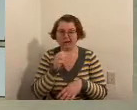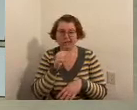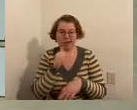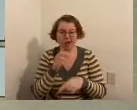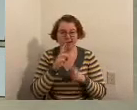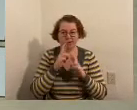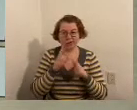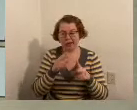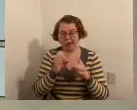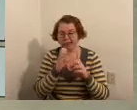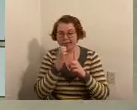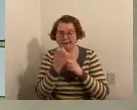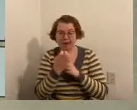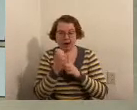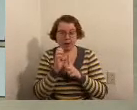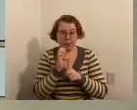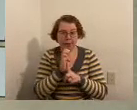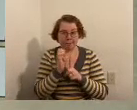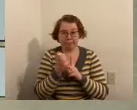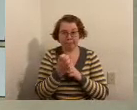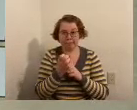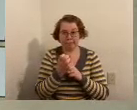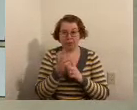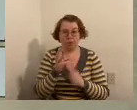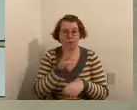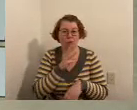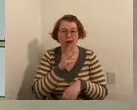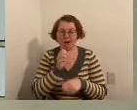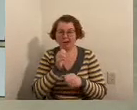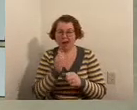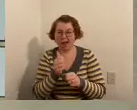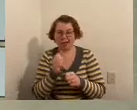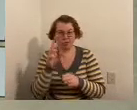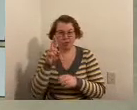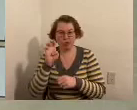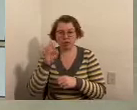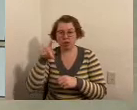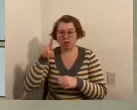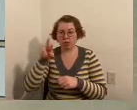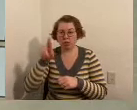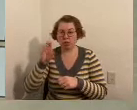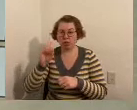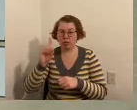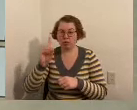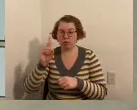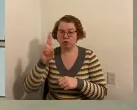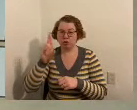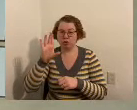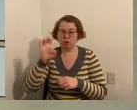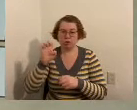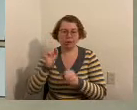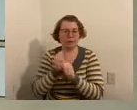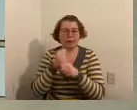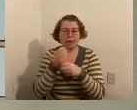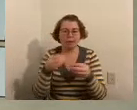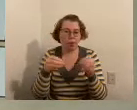the environment or reproduce. So water is a non-living thing.